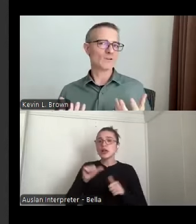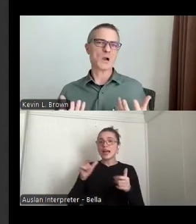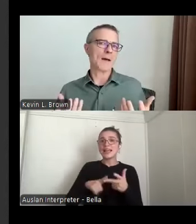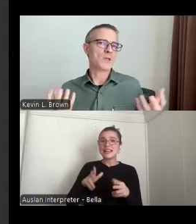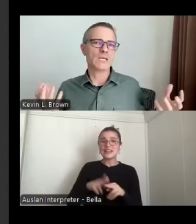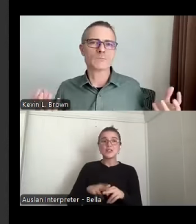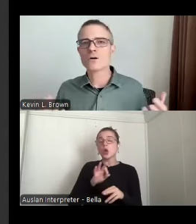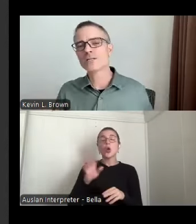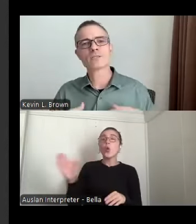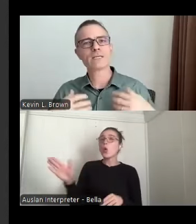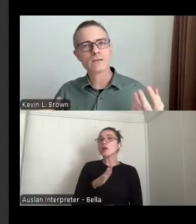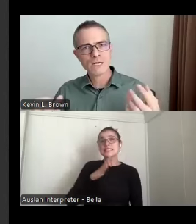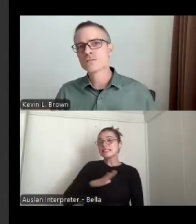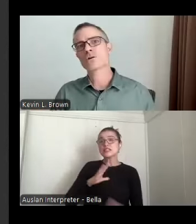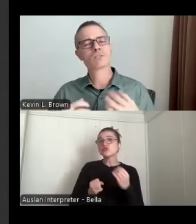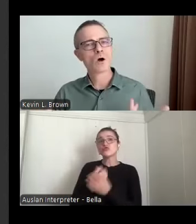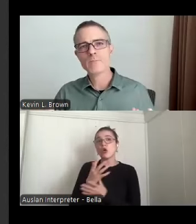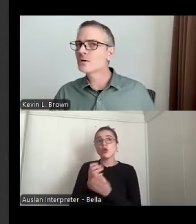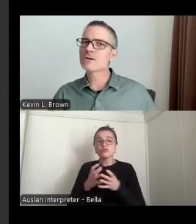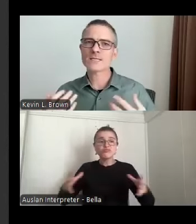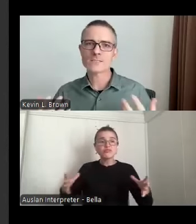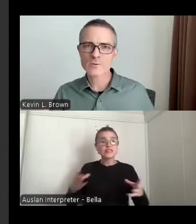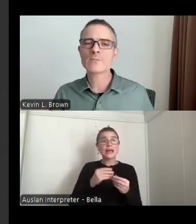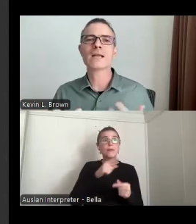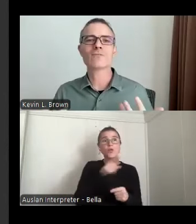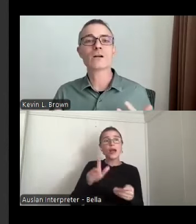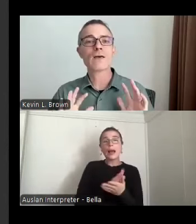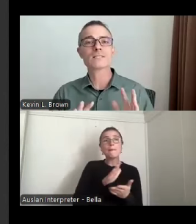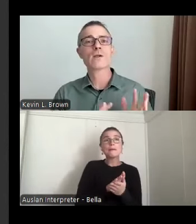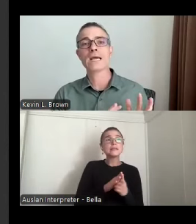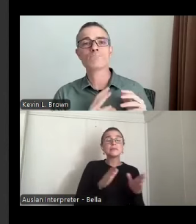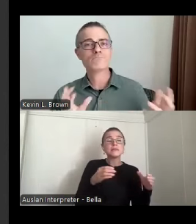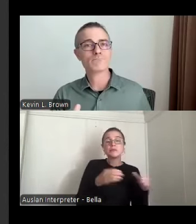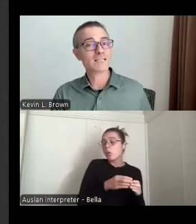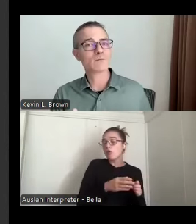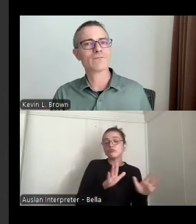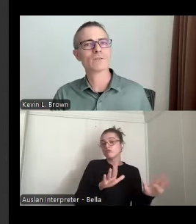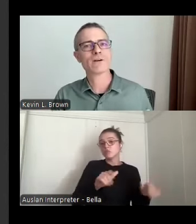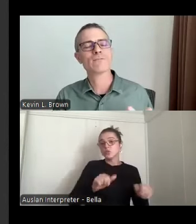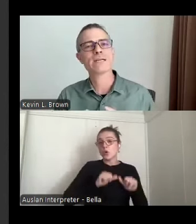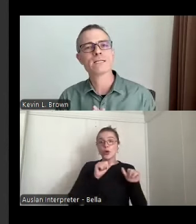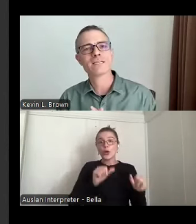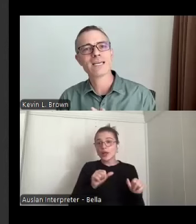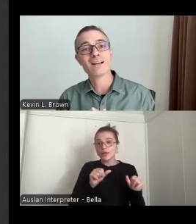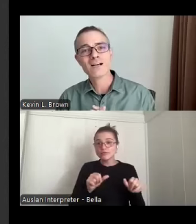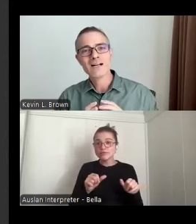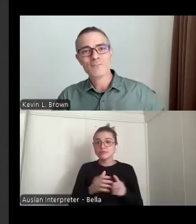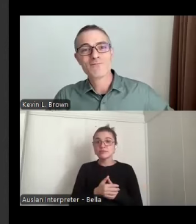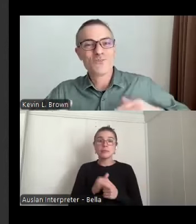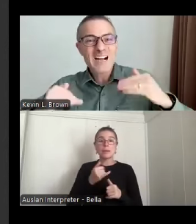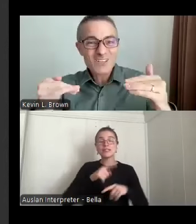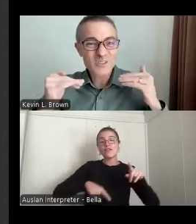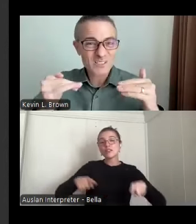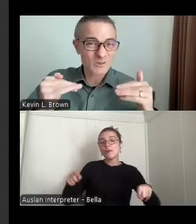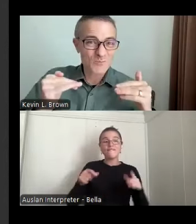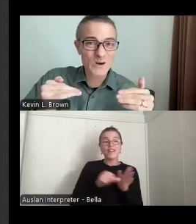Many of us are happy being small. We just need to serve a small community, raise a little bit of money every year. That's okay. Possibly diversified funding is the ticket. But if